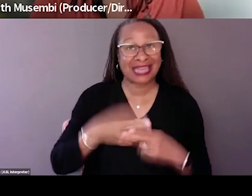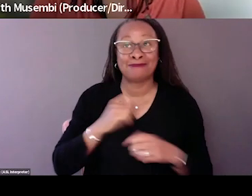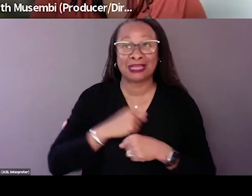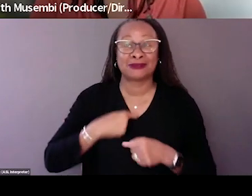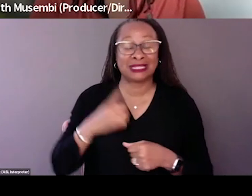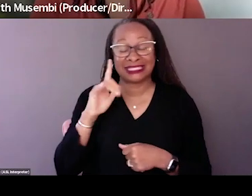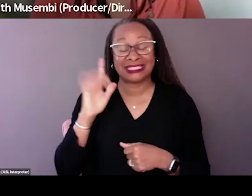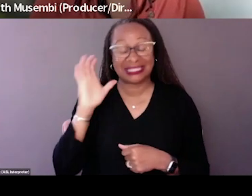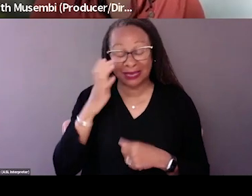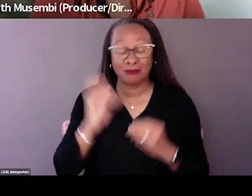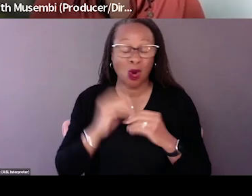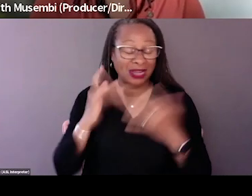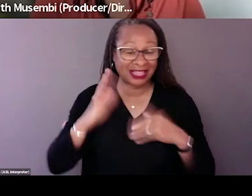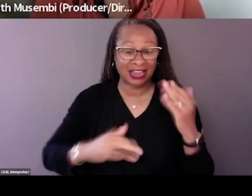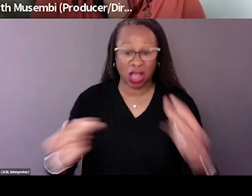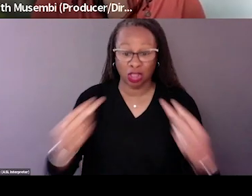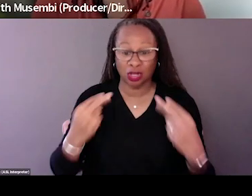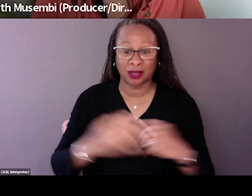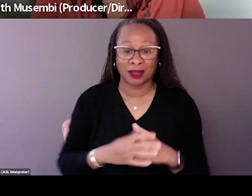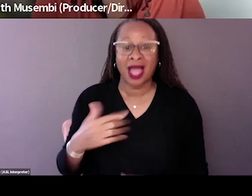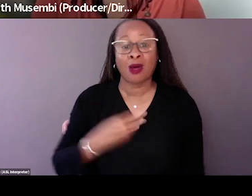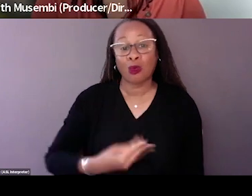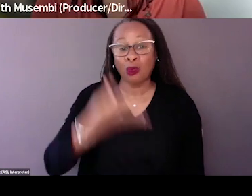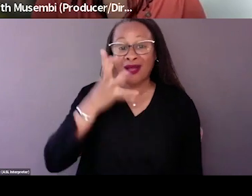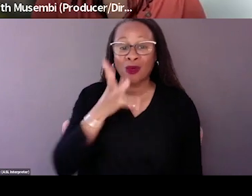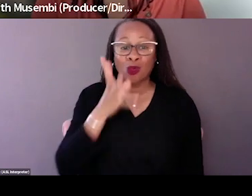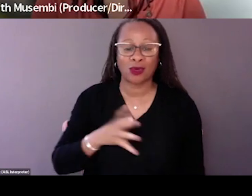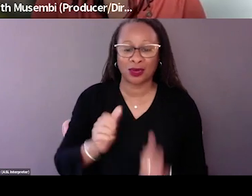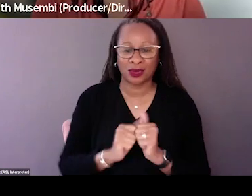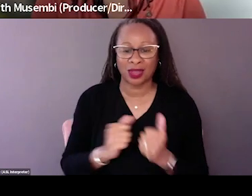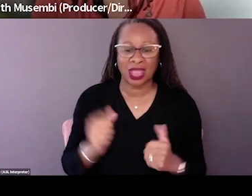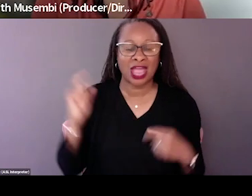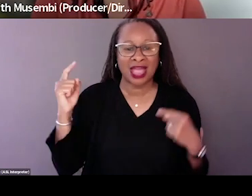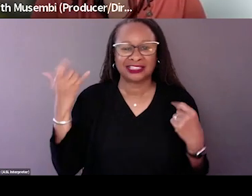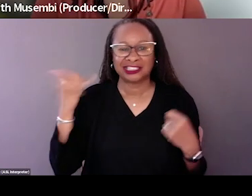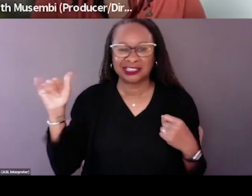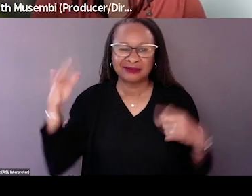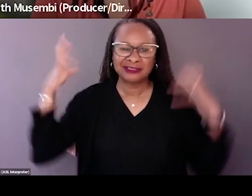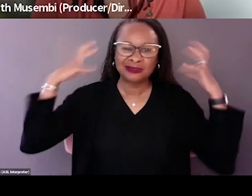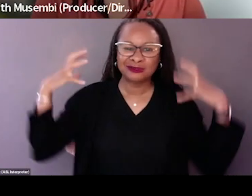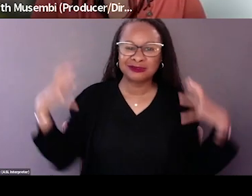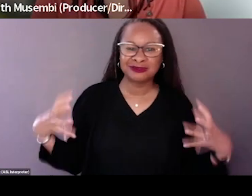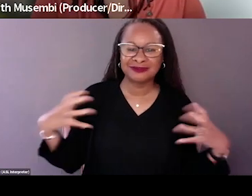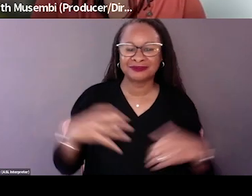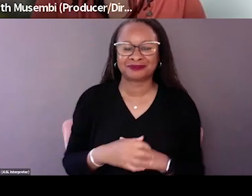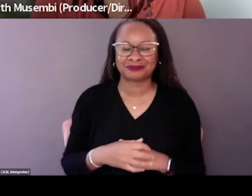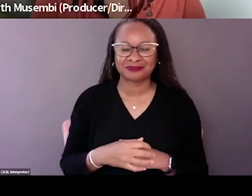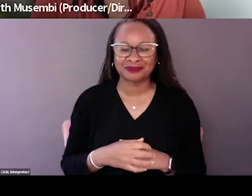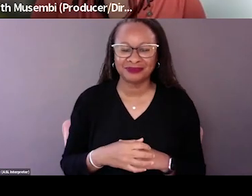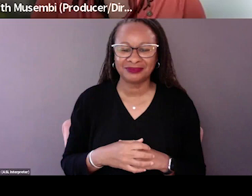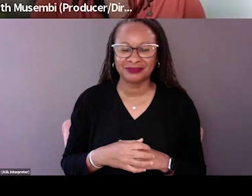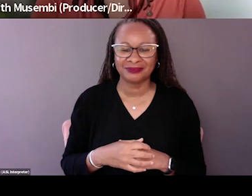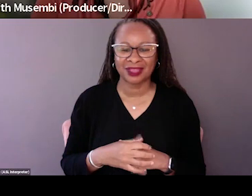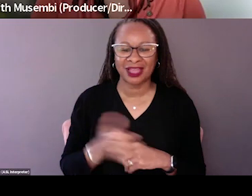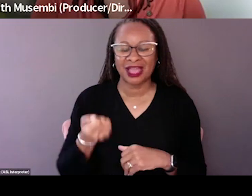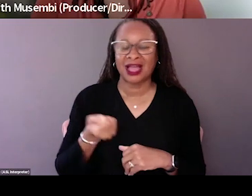I am a white woman with pretty crazy blonde curly hair. I am merely days away from 40 at this